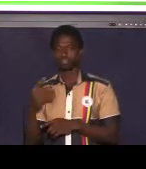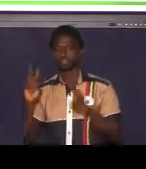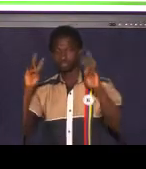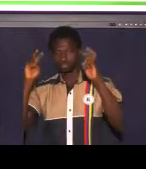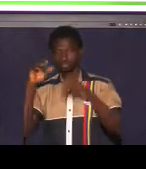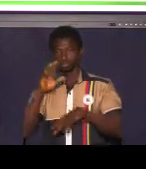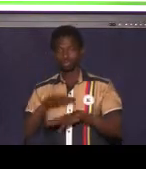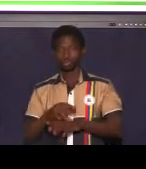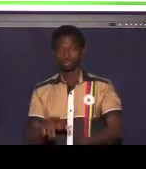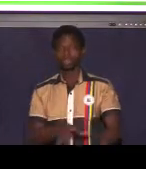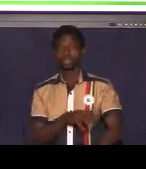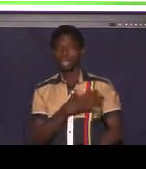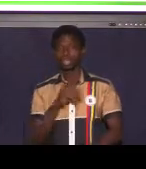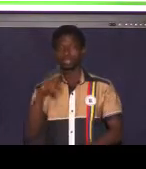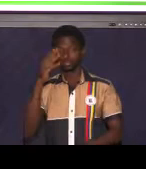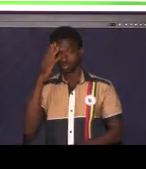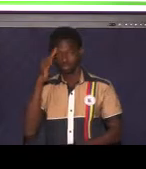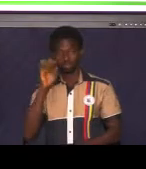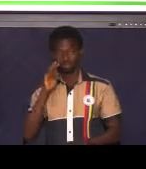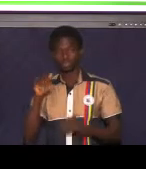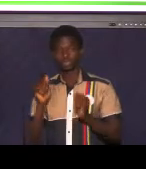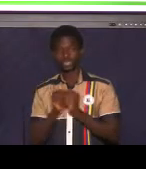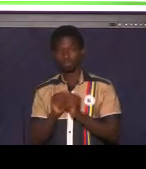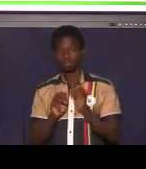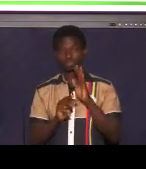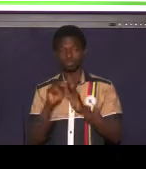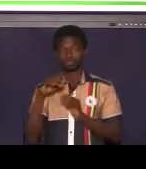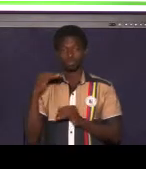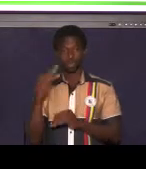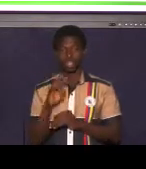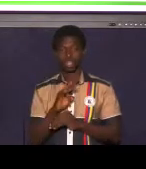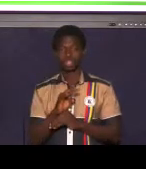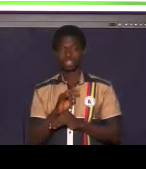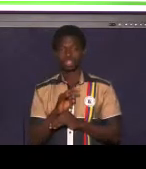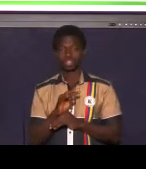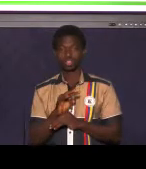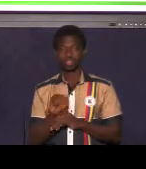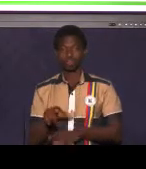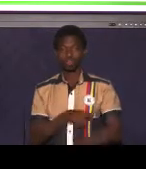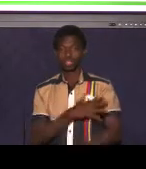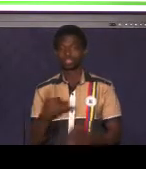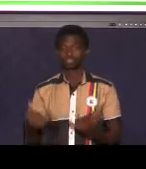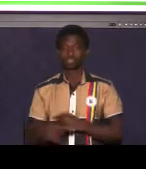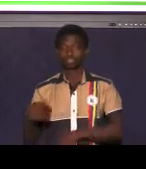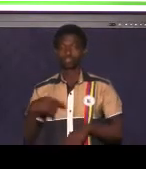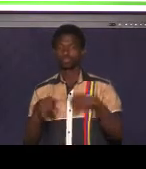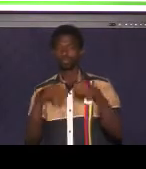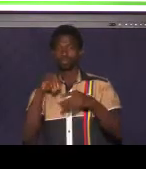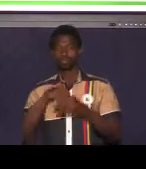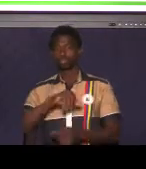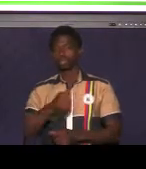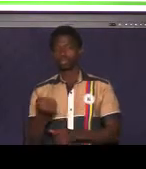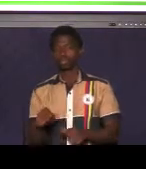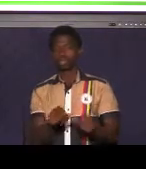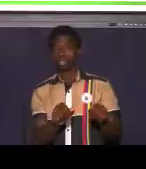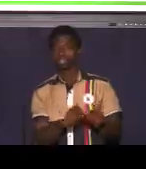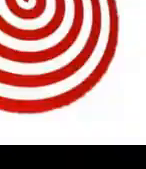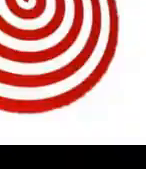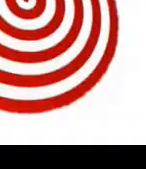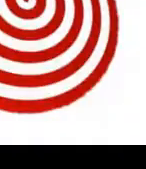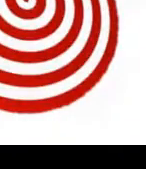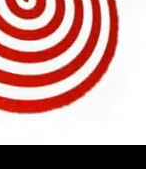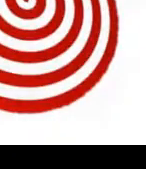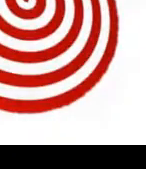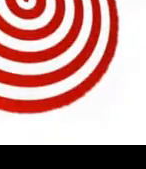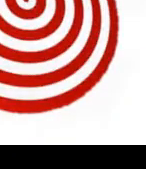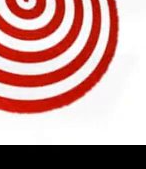topic on length, and you know, or you're familiar with the measurement of length. But today we are going to go into another aspect of